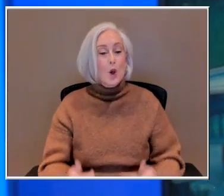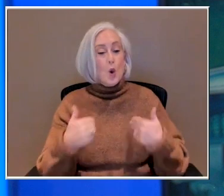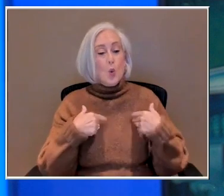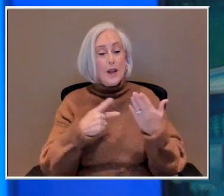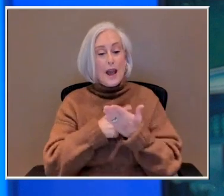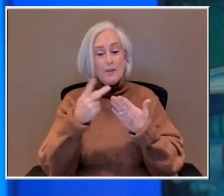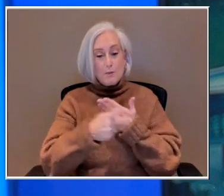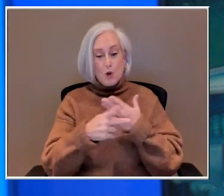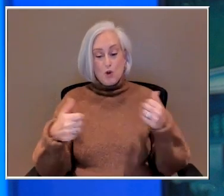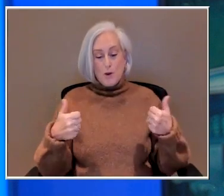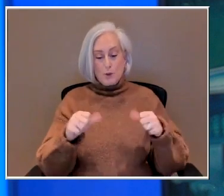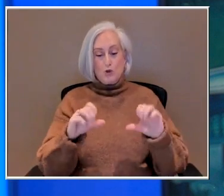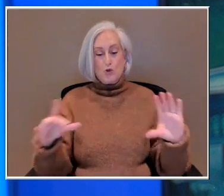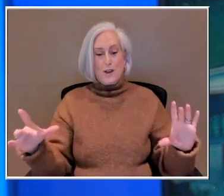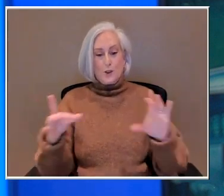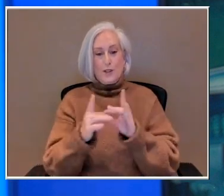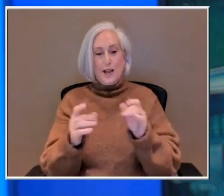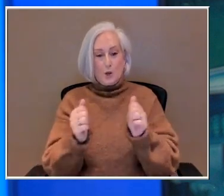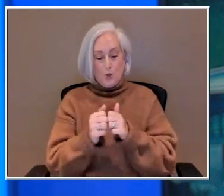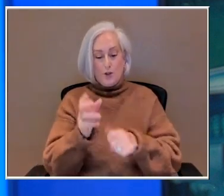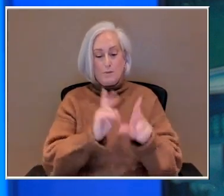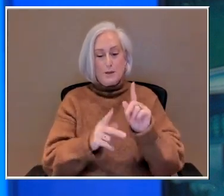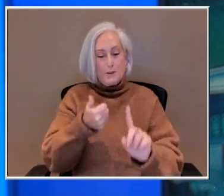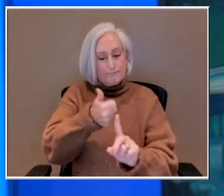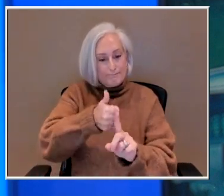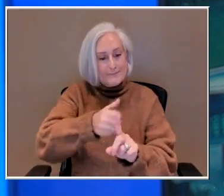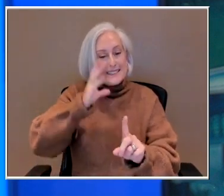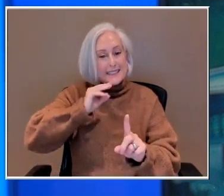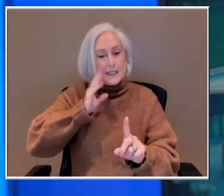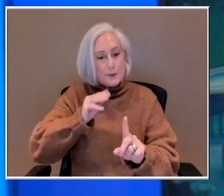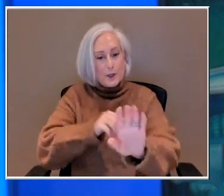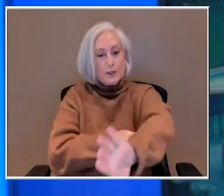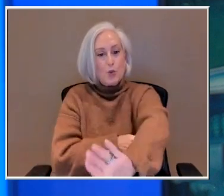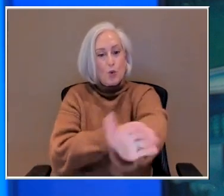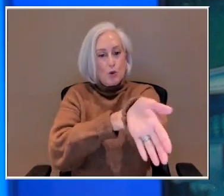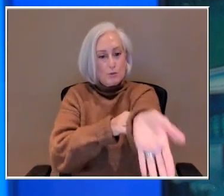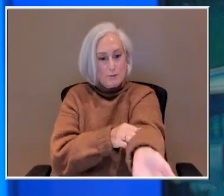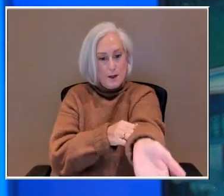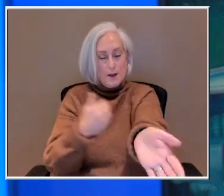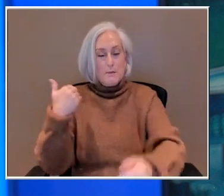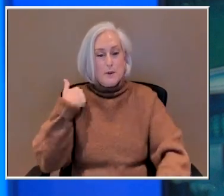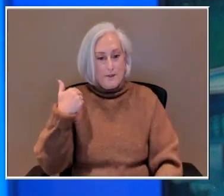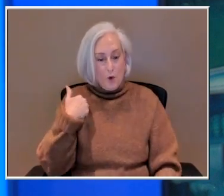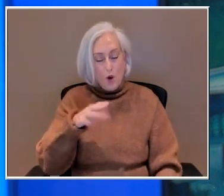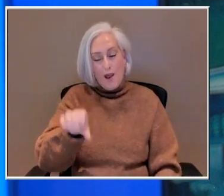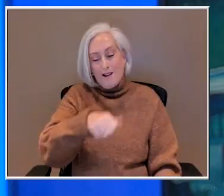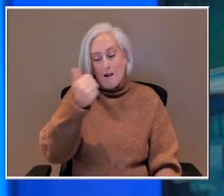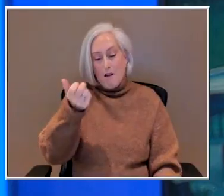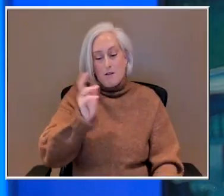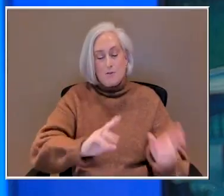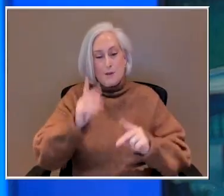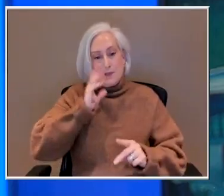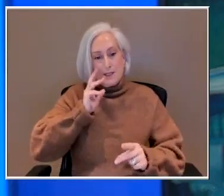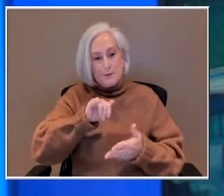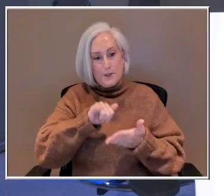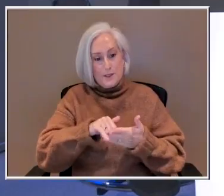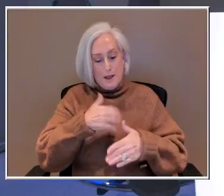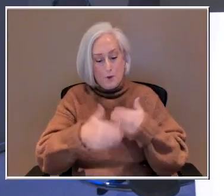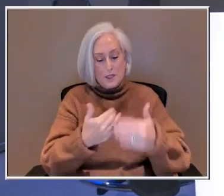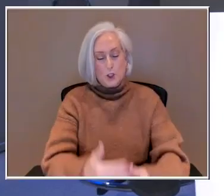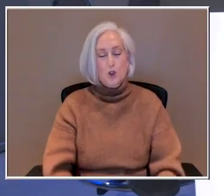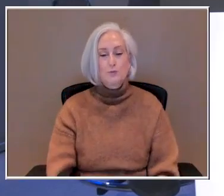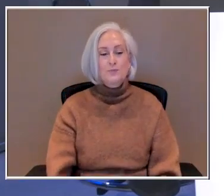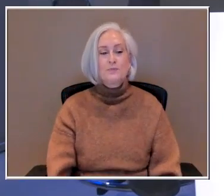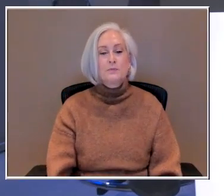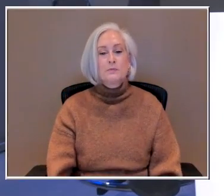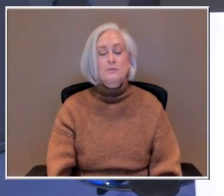with rotation plasties with other patients who have gone through the procedure, and to see how they do. All right, Nathan, after a surgery